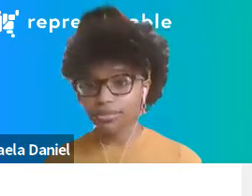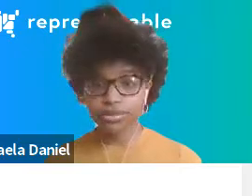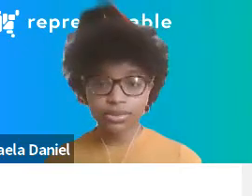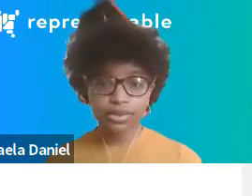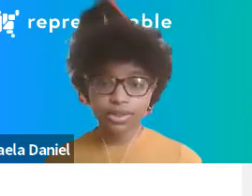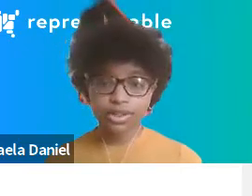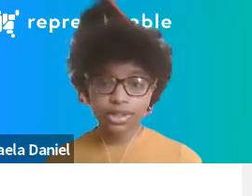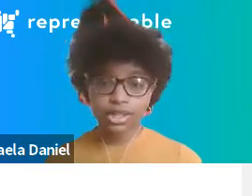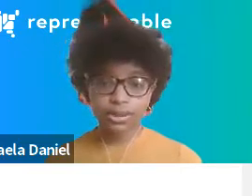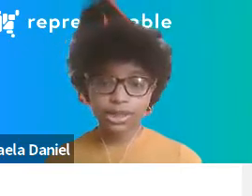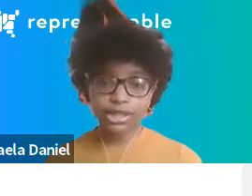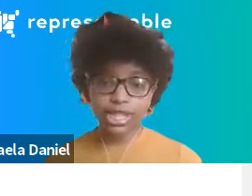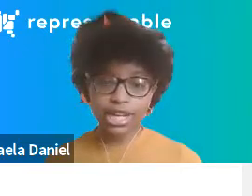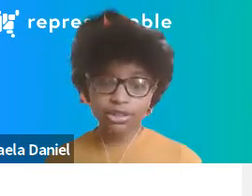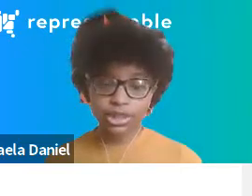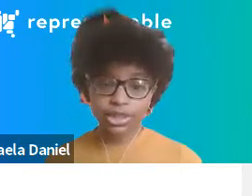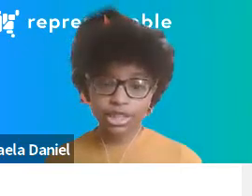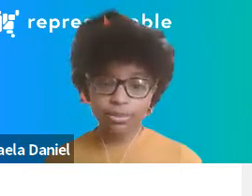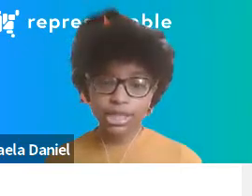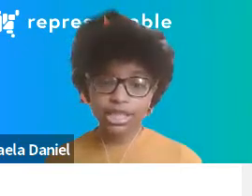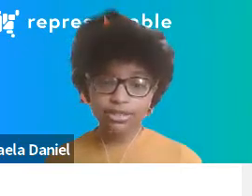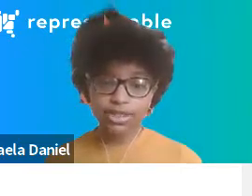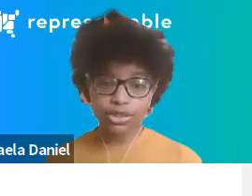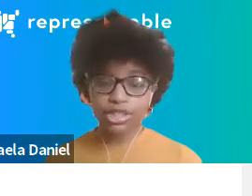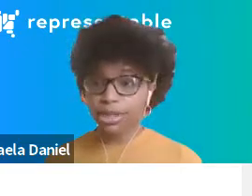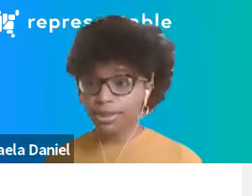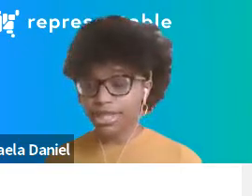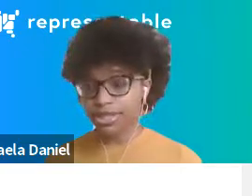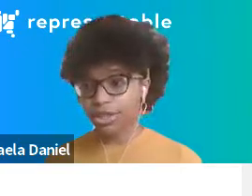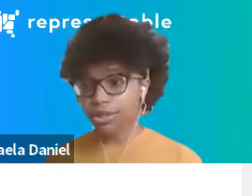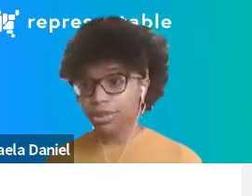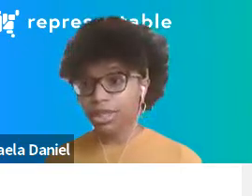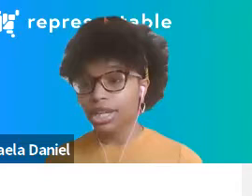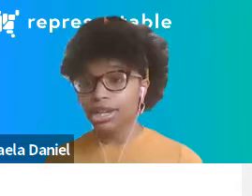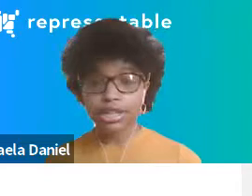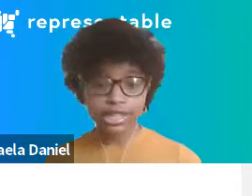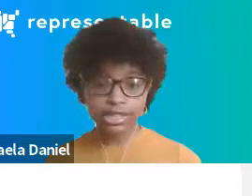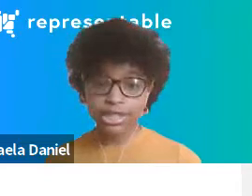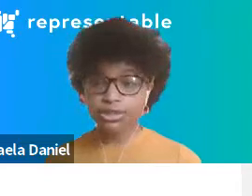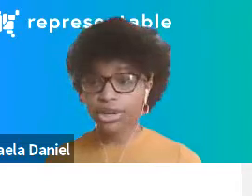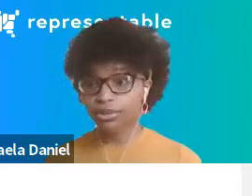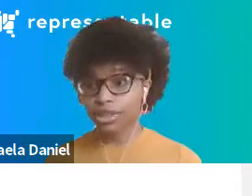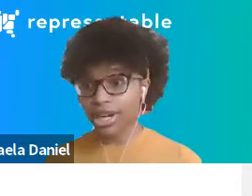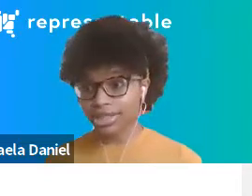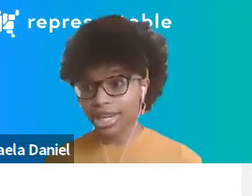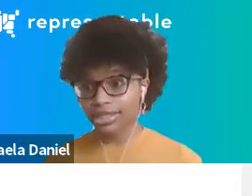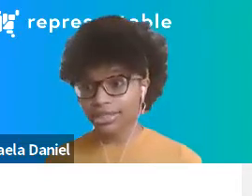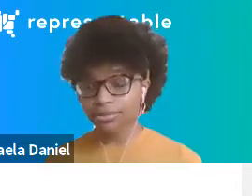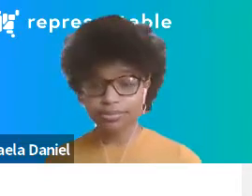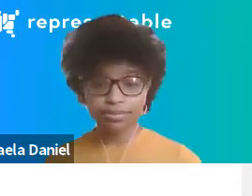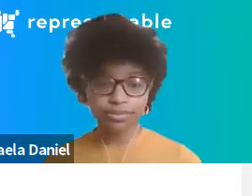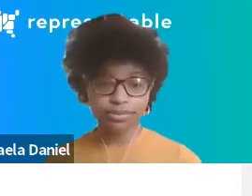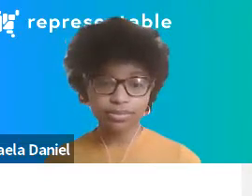state. Here we learned that in Georgia, communities of interest must be considered when our legislators are redrawing the